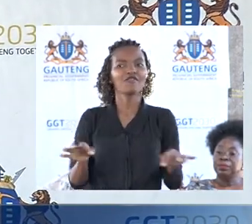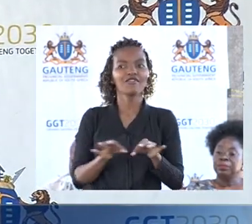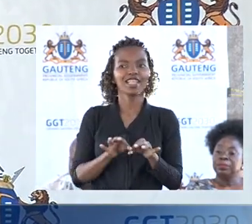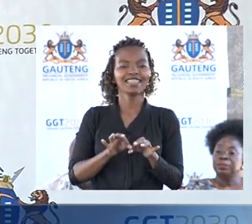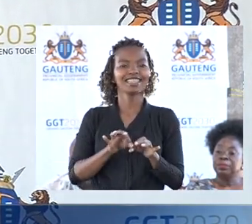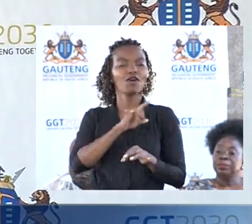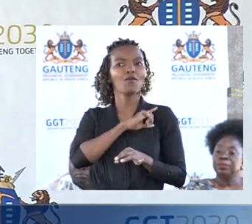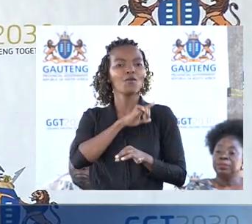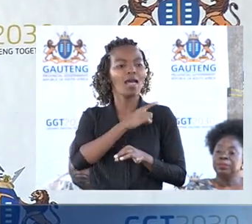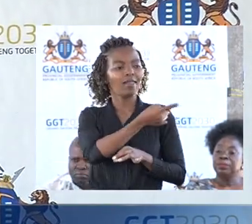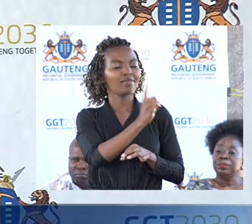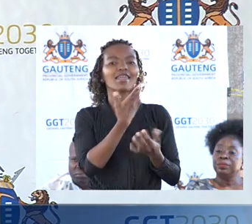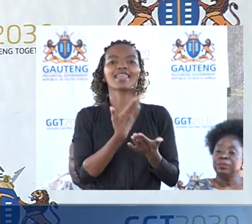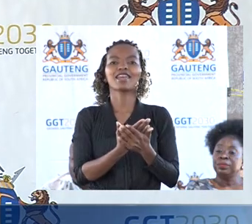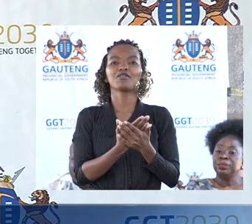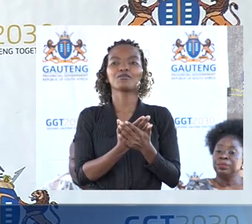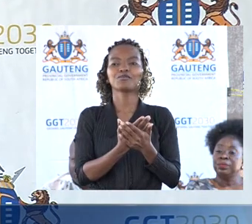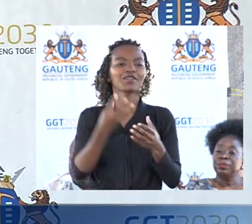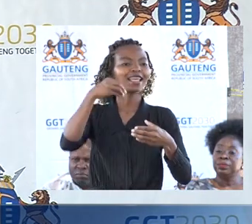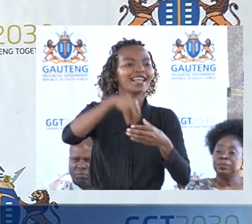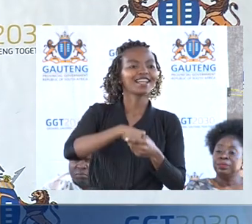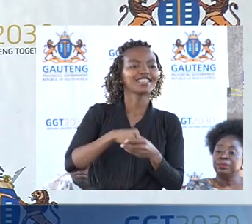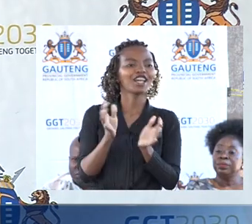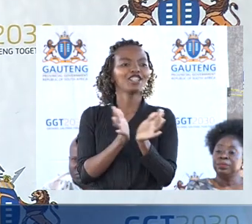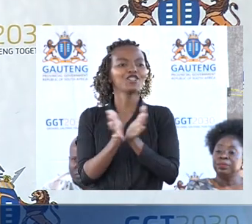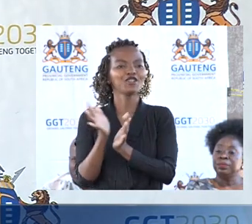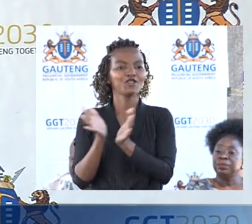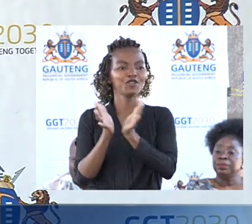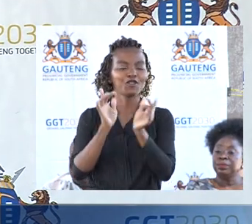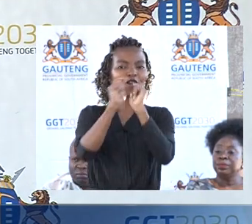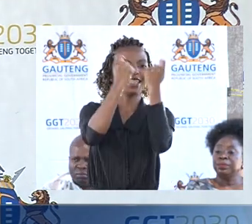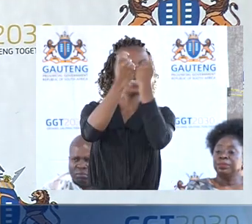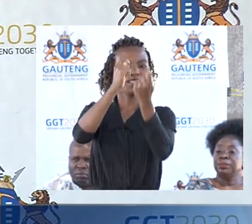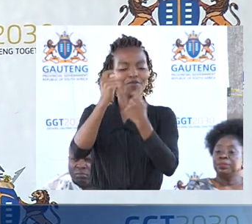they can be the future Bafana Bafana that we need.